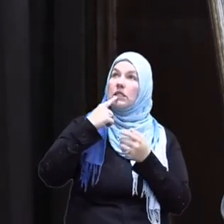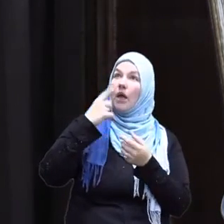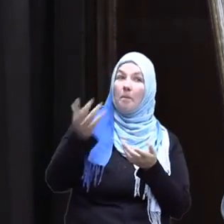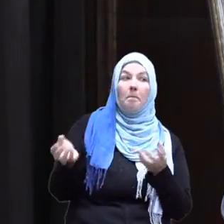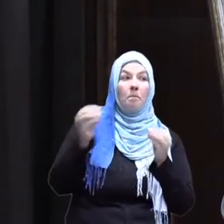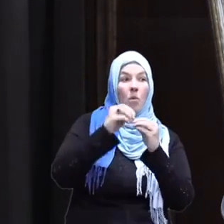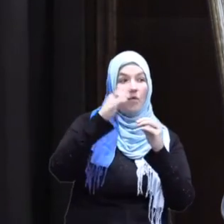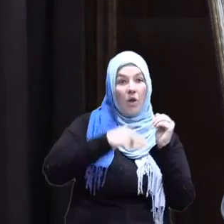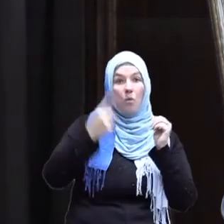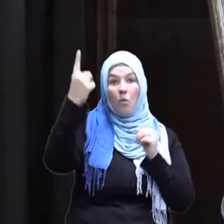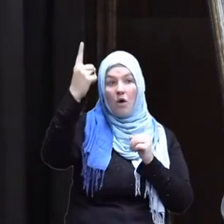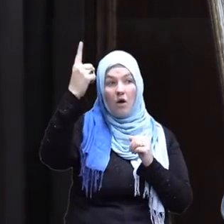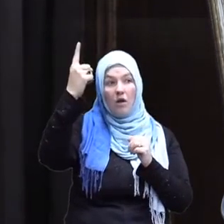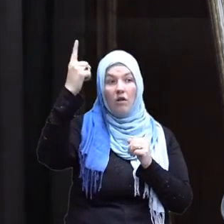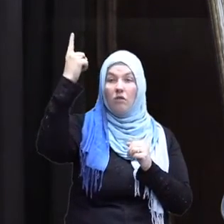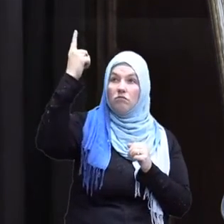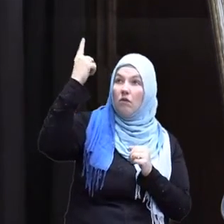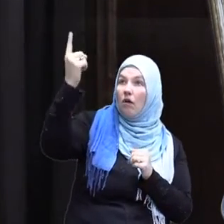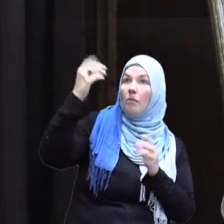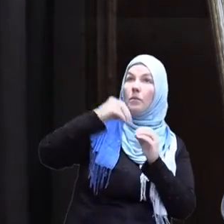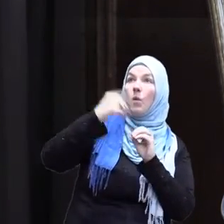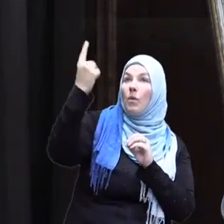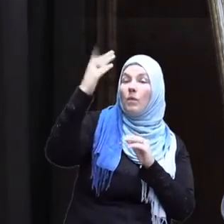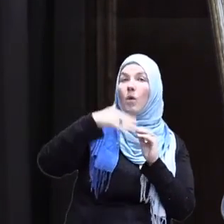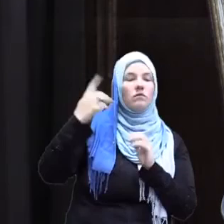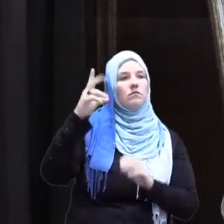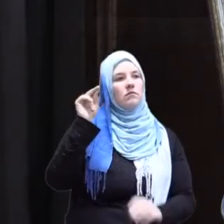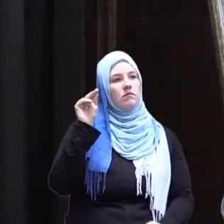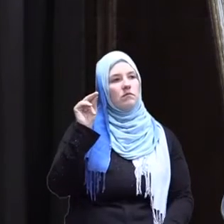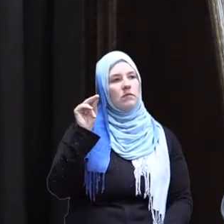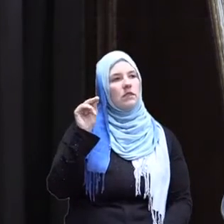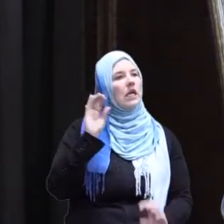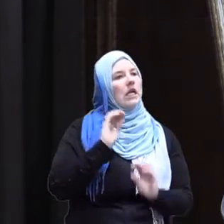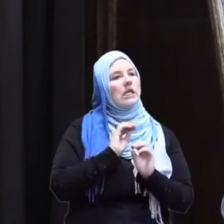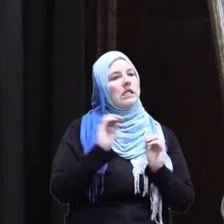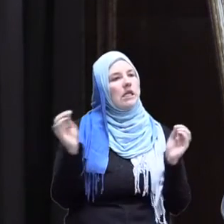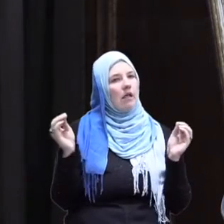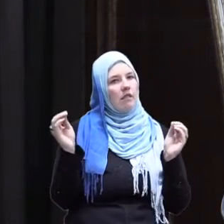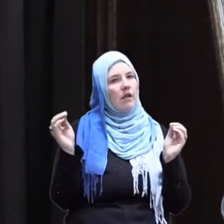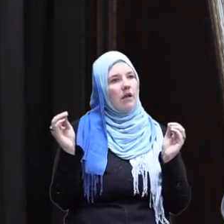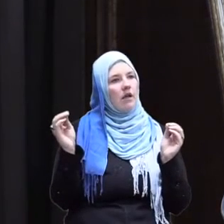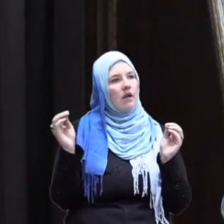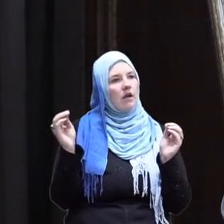with your parents. Nobody comes between Allah and the parents.